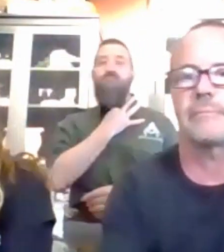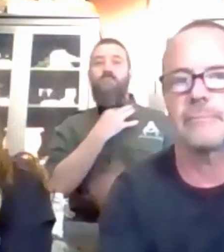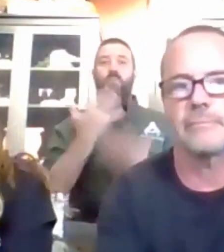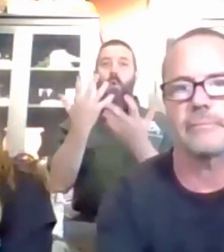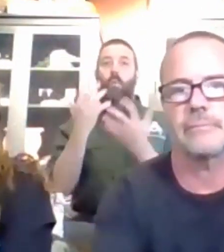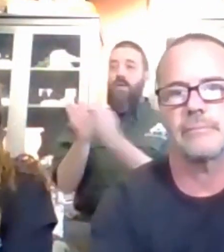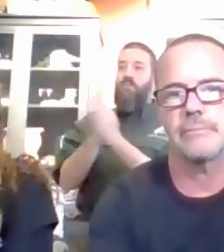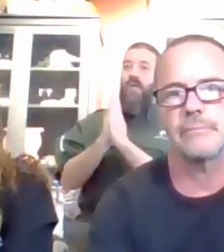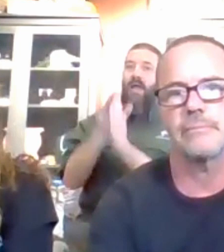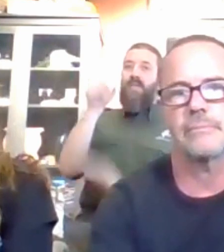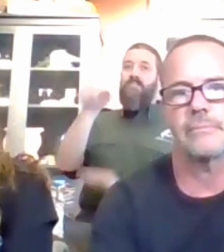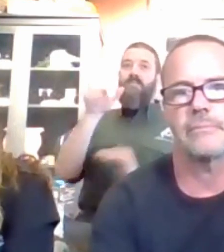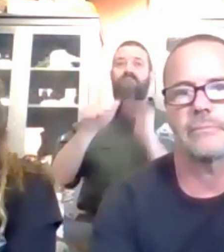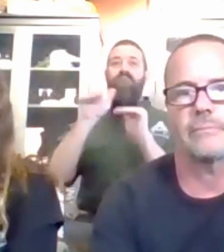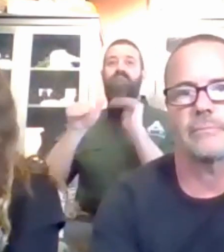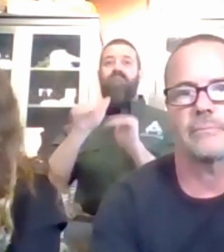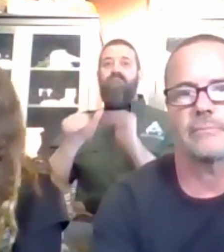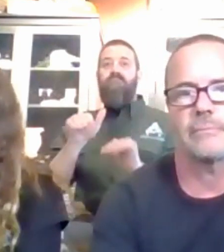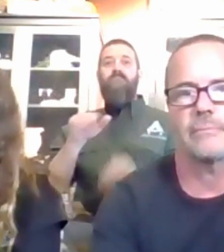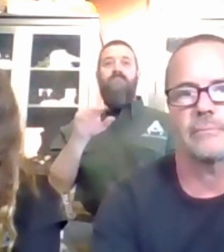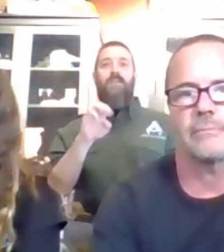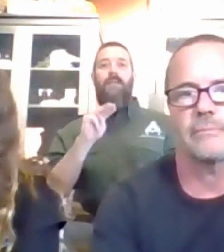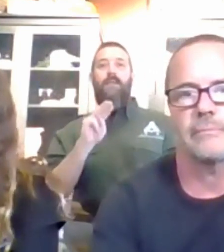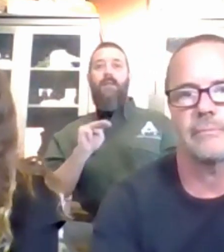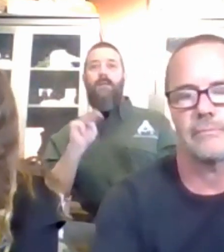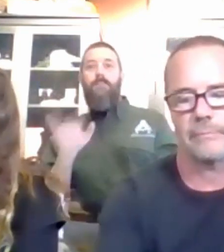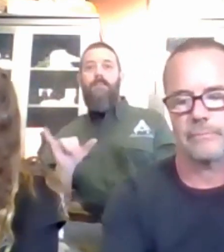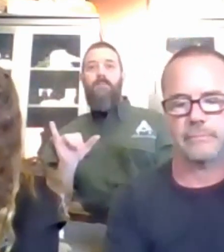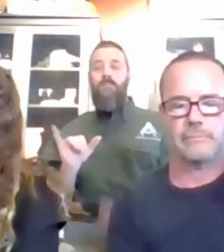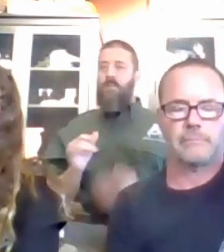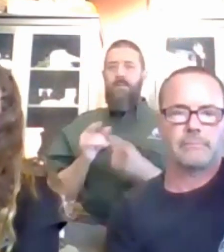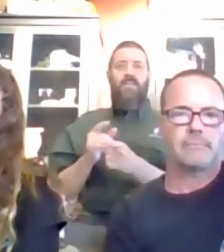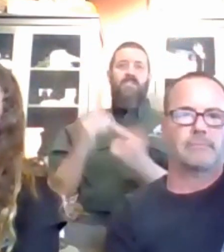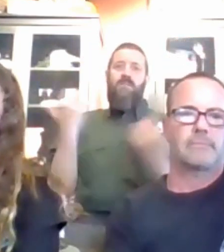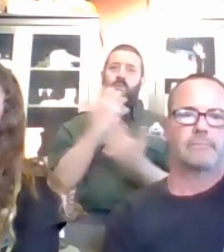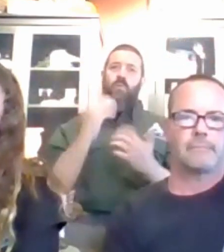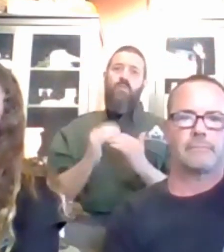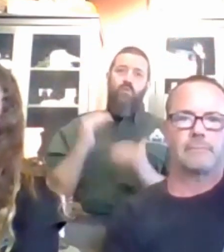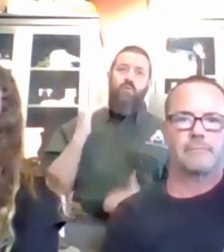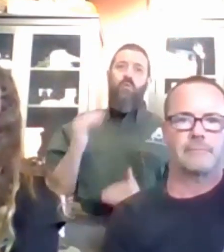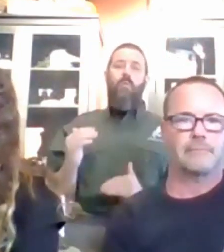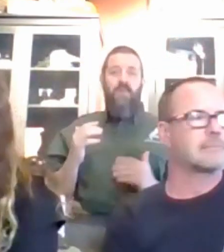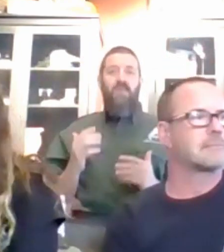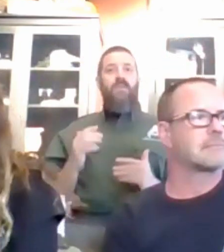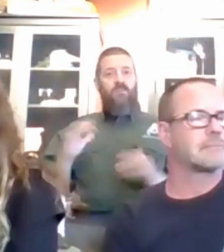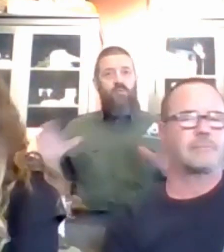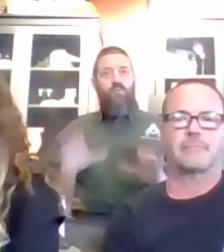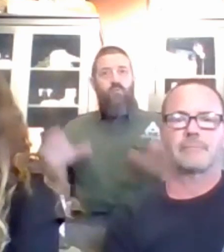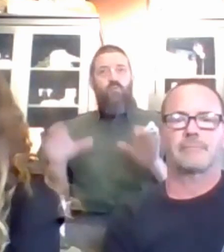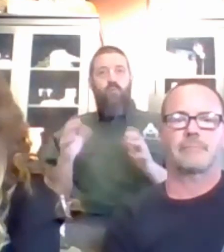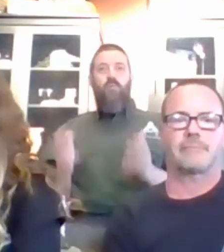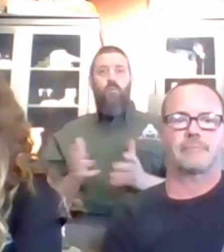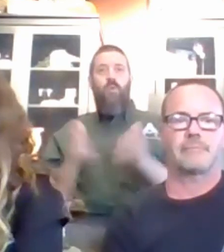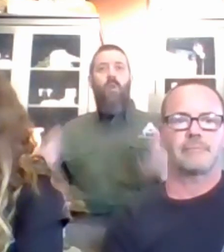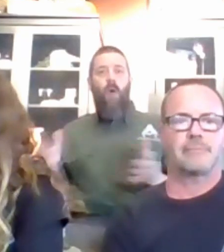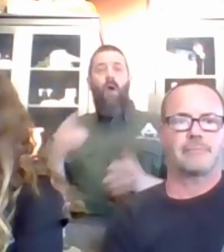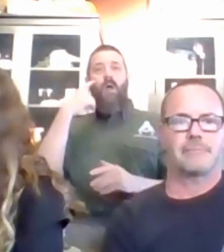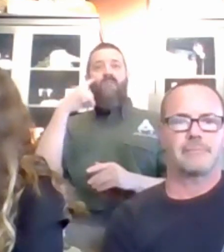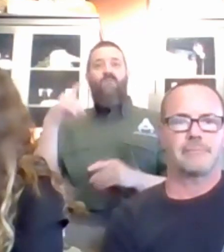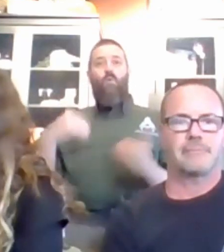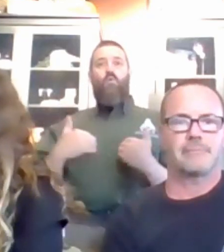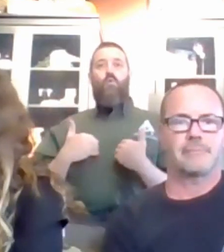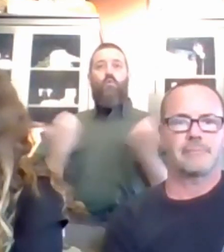for Emmy too, because she's done so much for as a youth ambassador. So if anyone has a